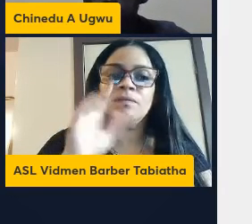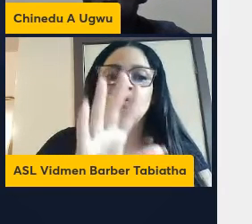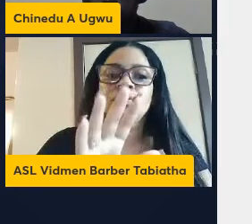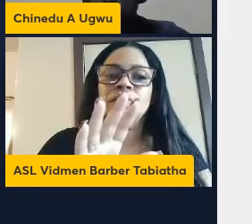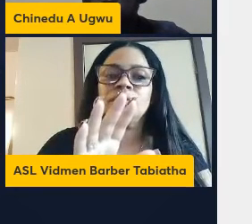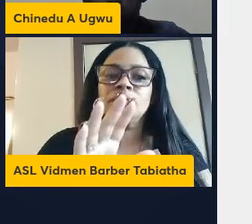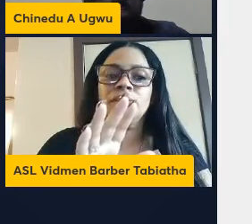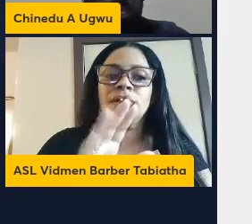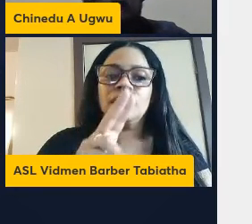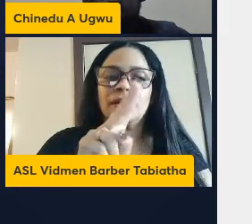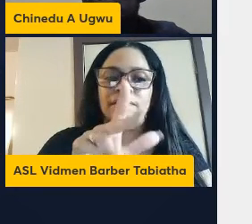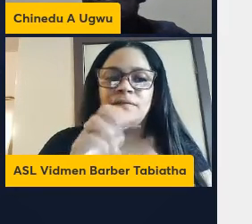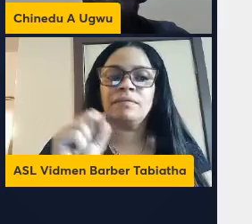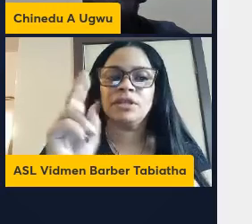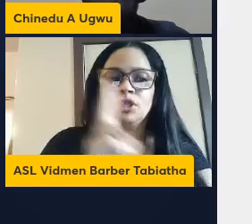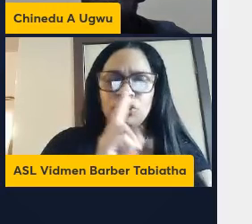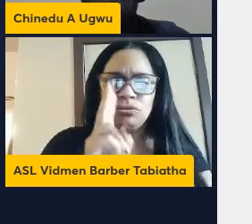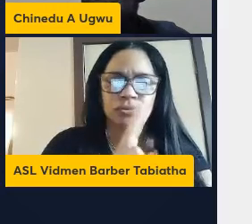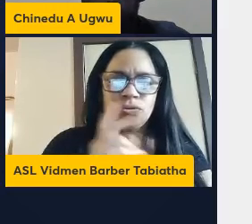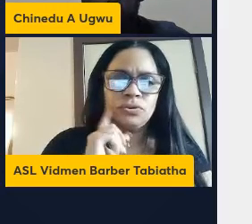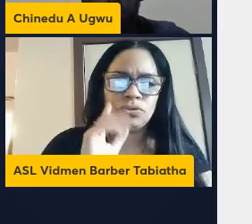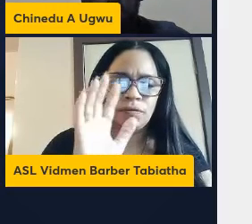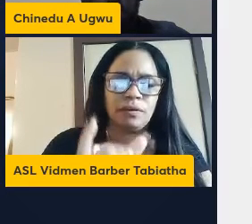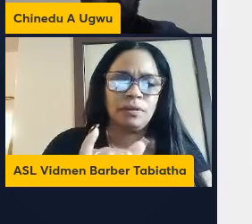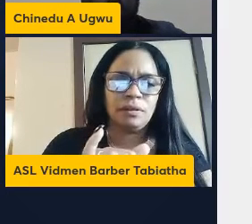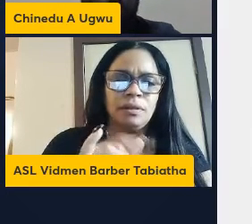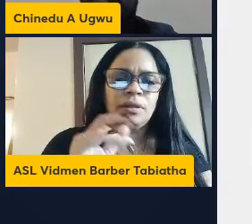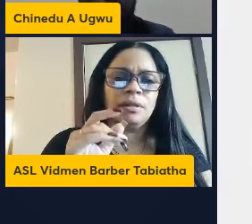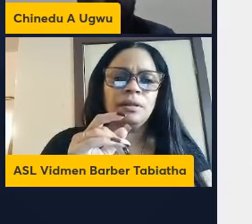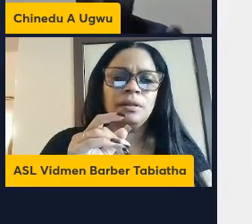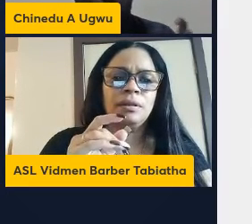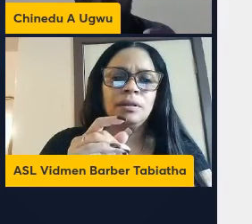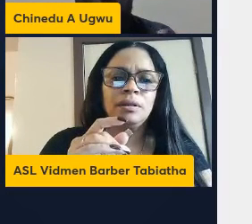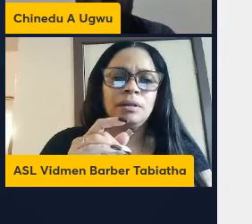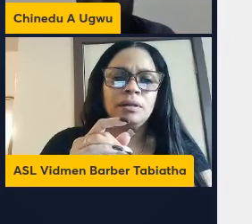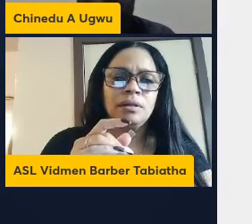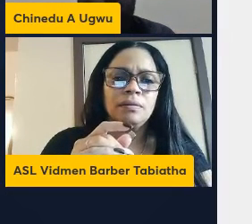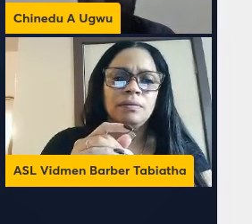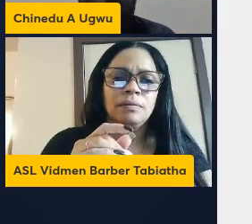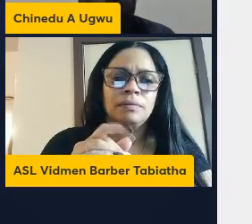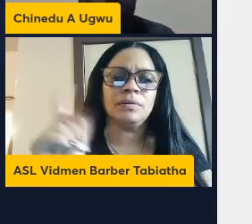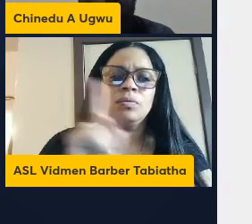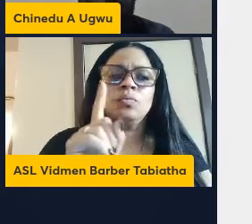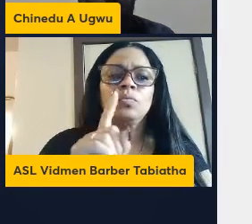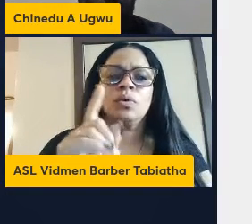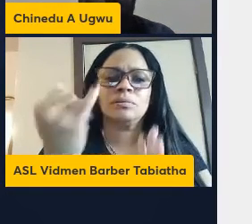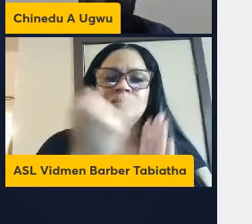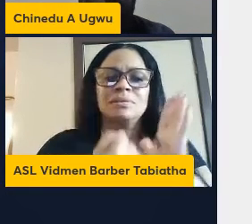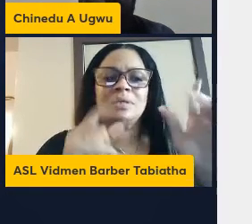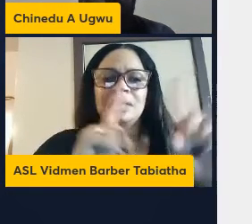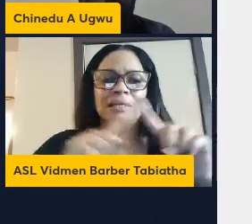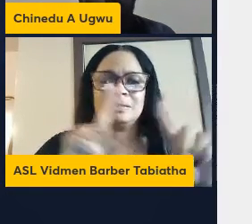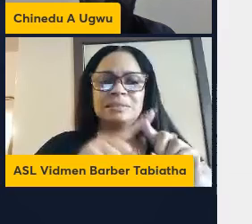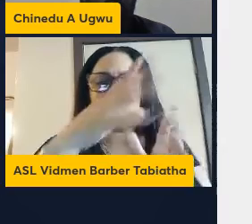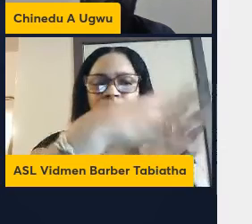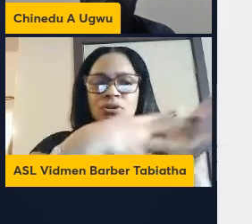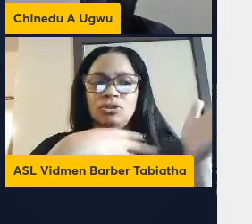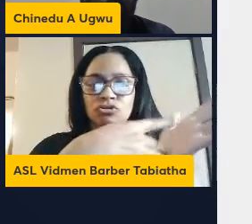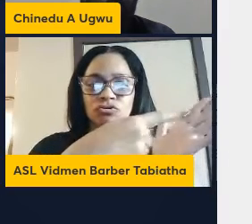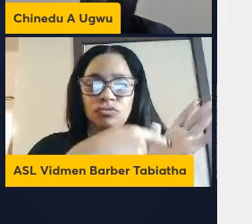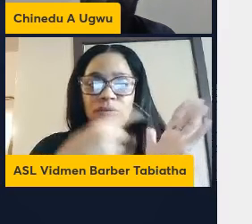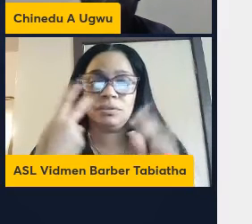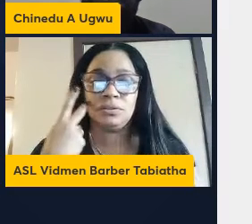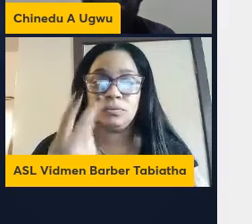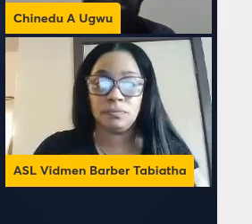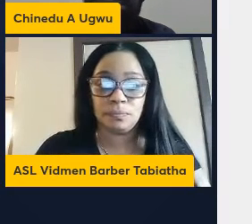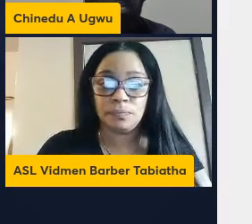So we used what is called the pseudotype technology, where we designed the different glycoproteins, sequence of the